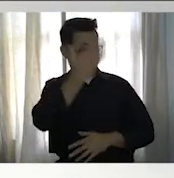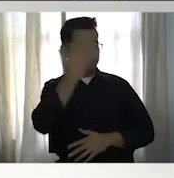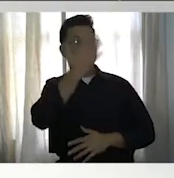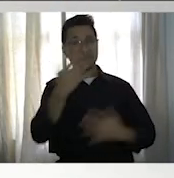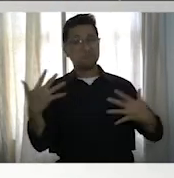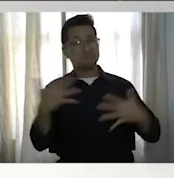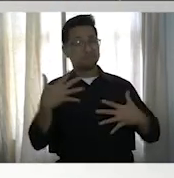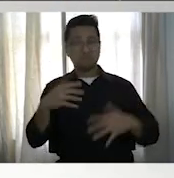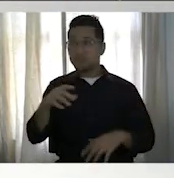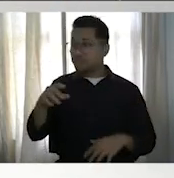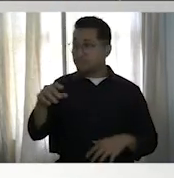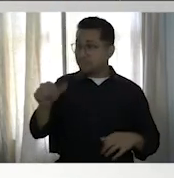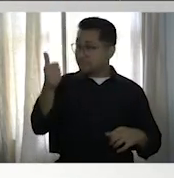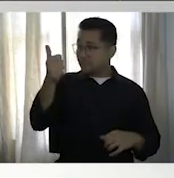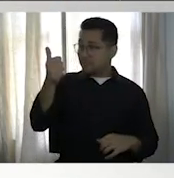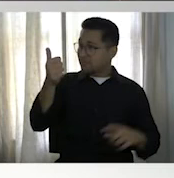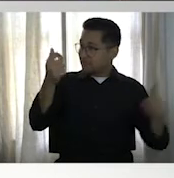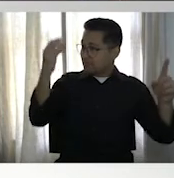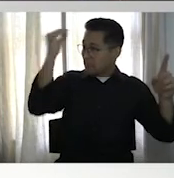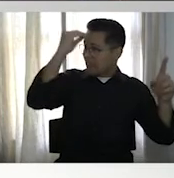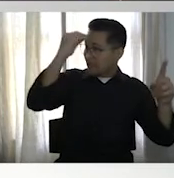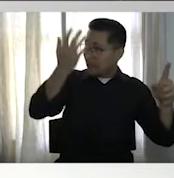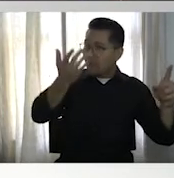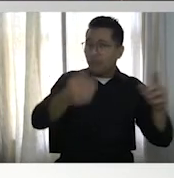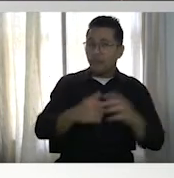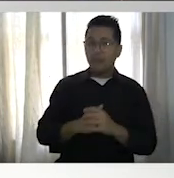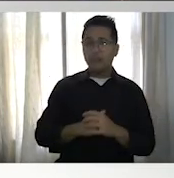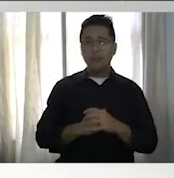afraid. Anybody else have an opinion?